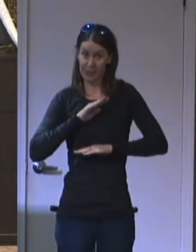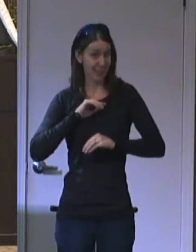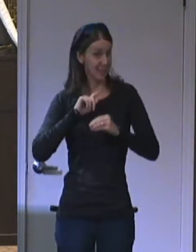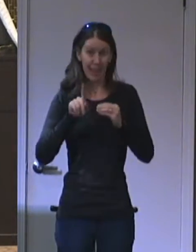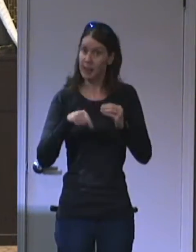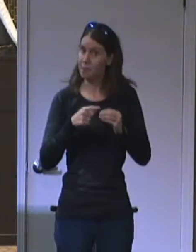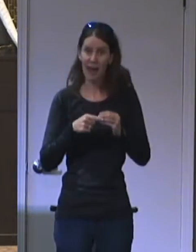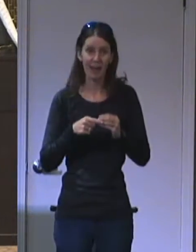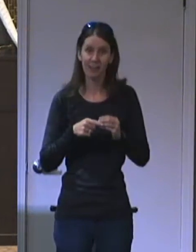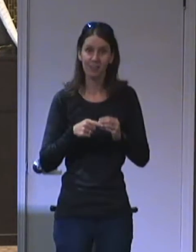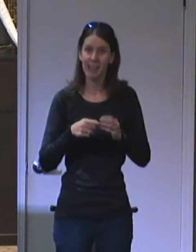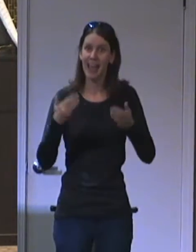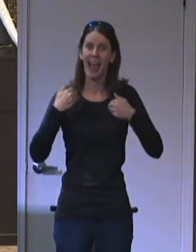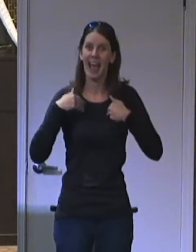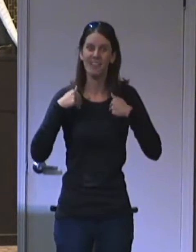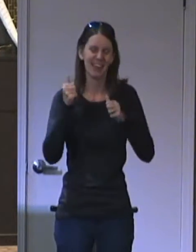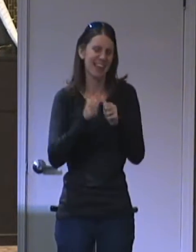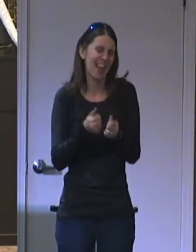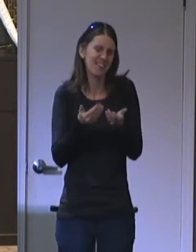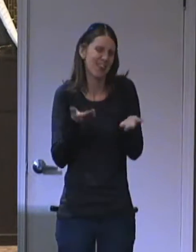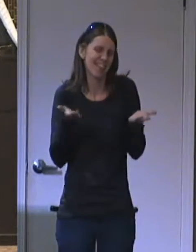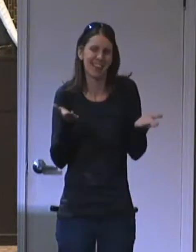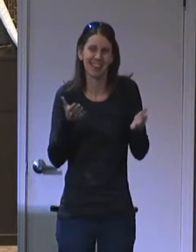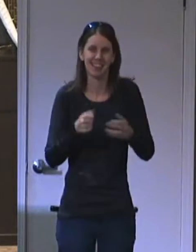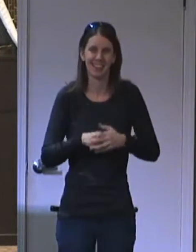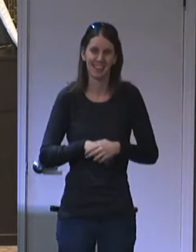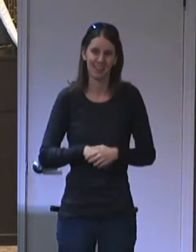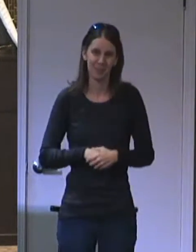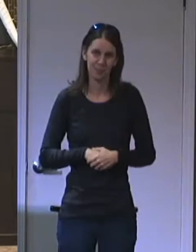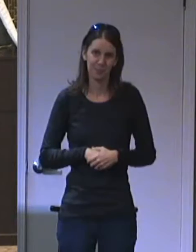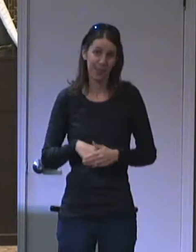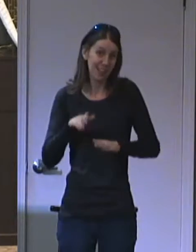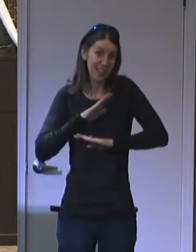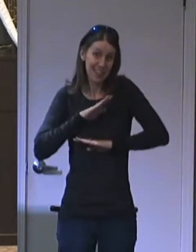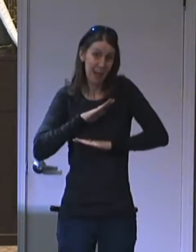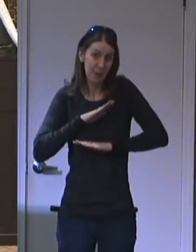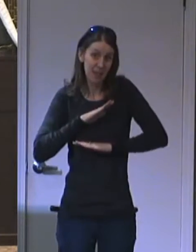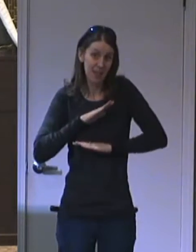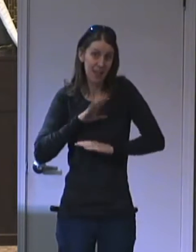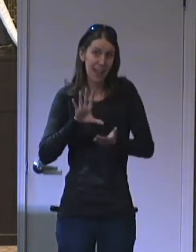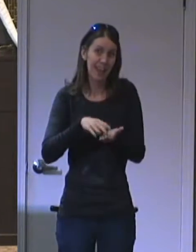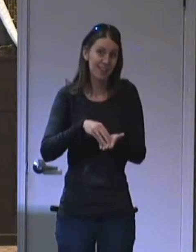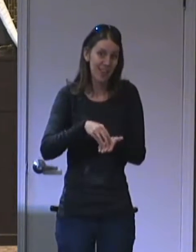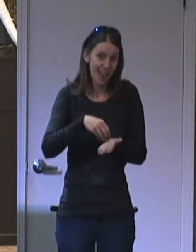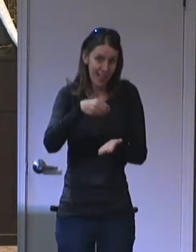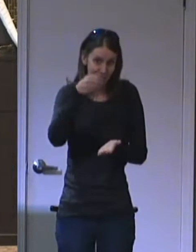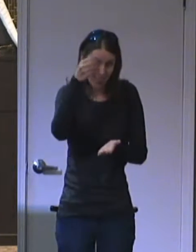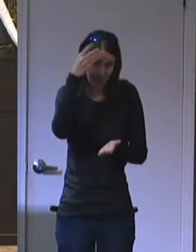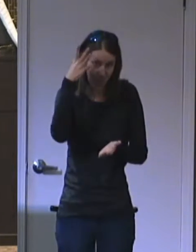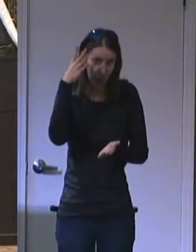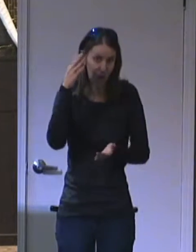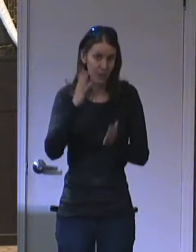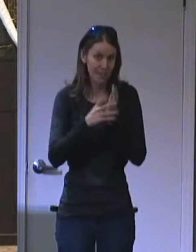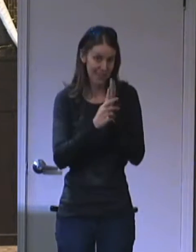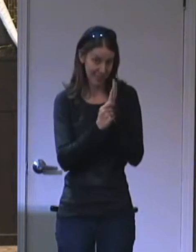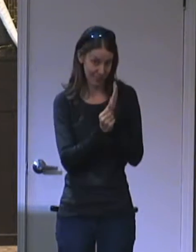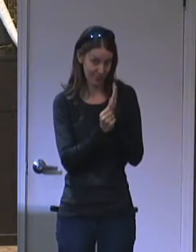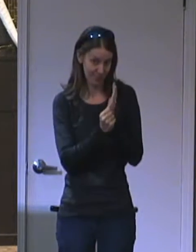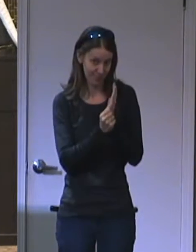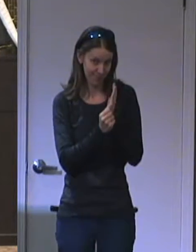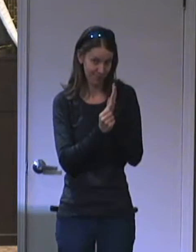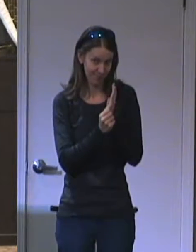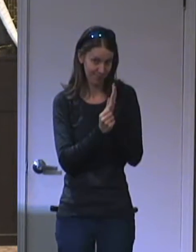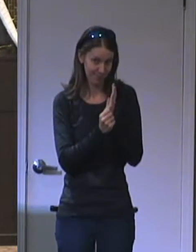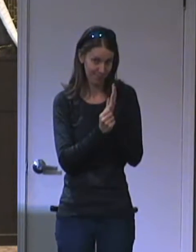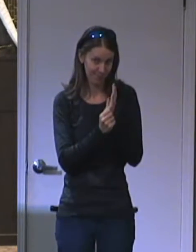Contentment is not about having everything. Contentment is a learned skill, if